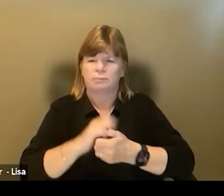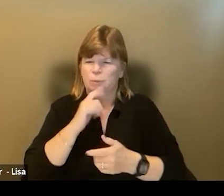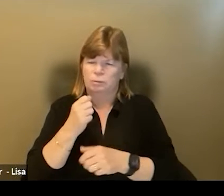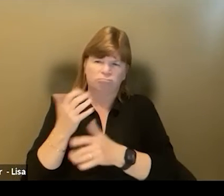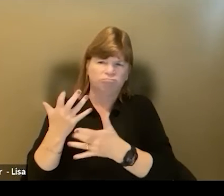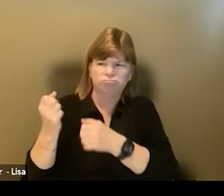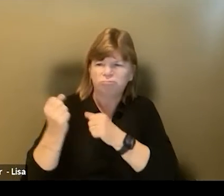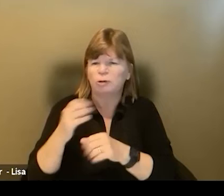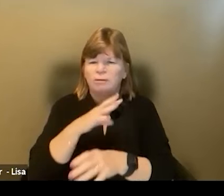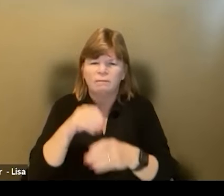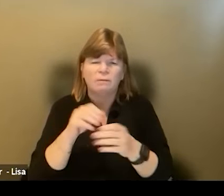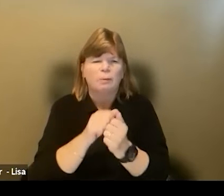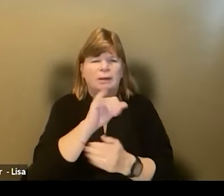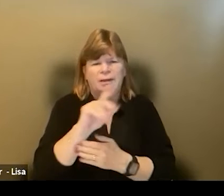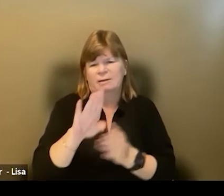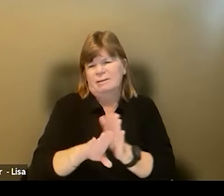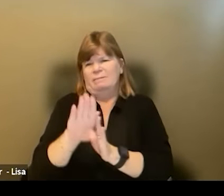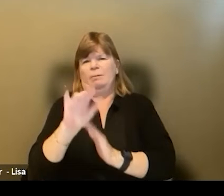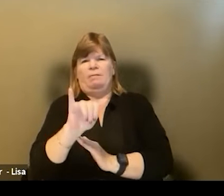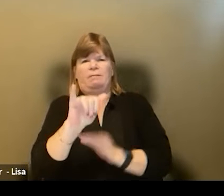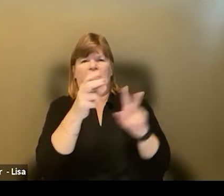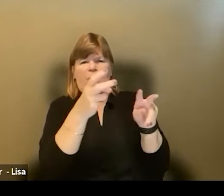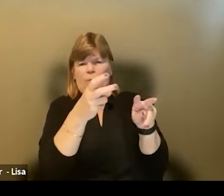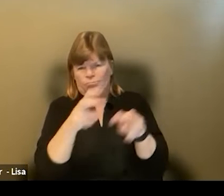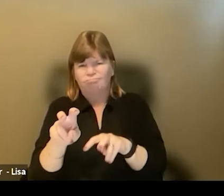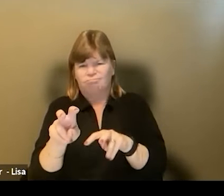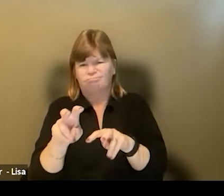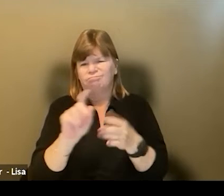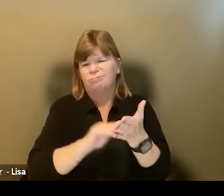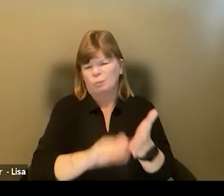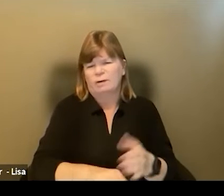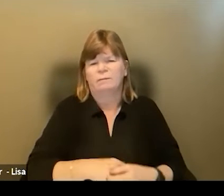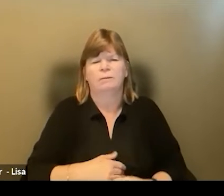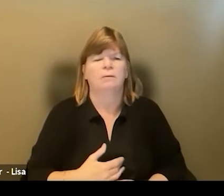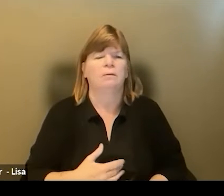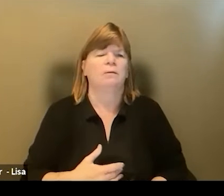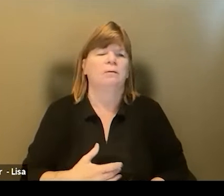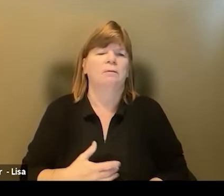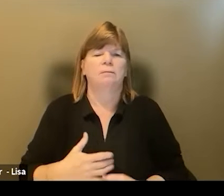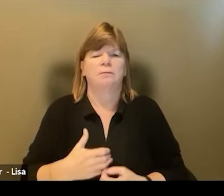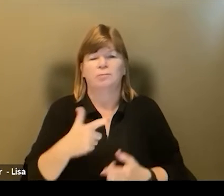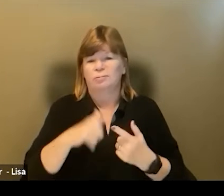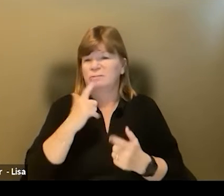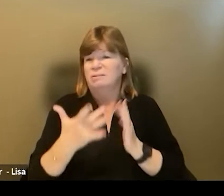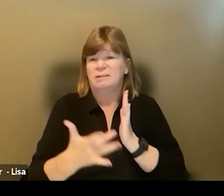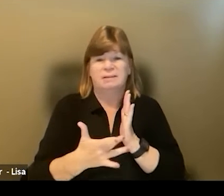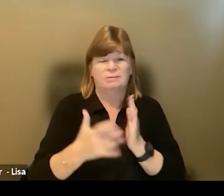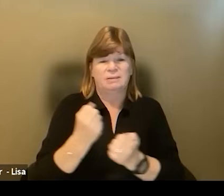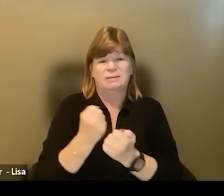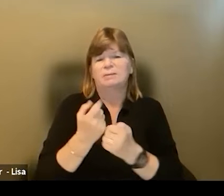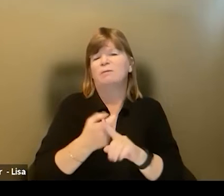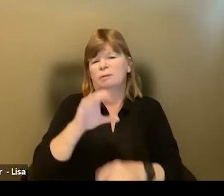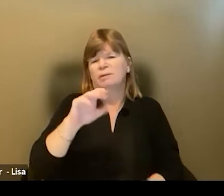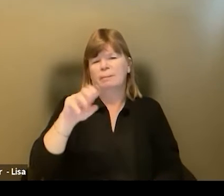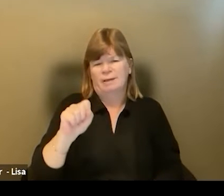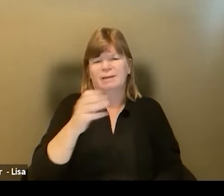very involved in Indiana's development of this waiver transition plan, provision of technical assistance by CMS,